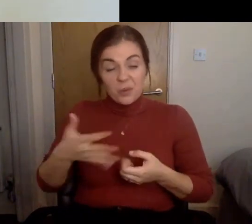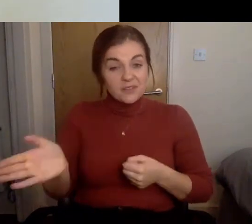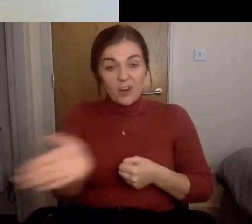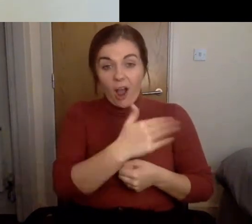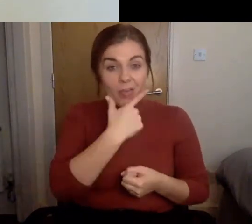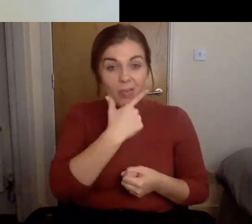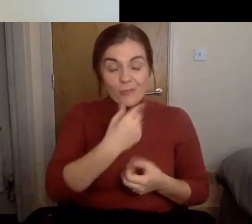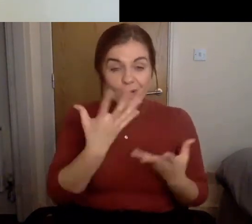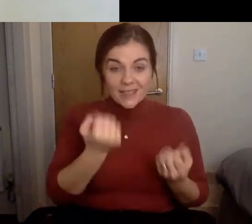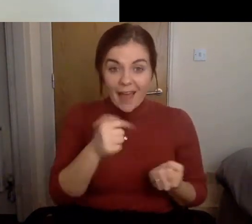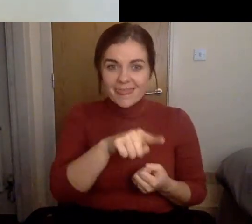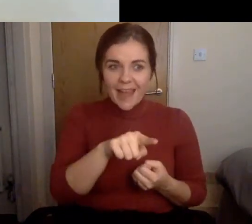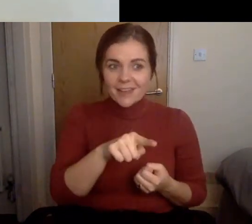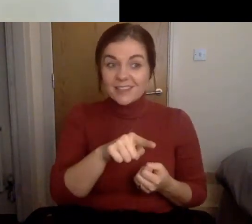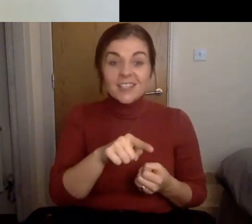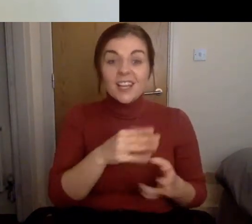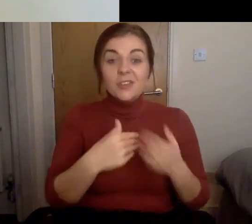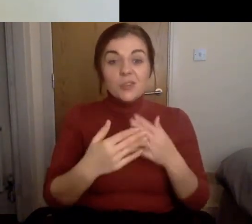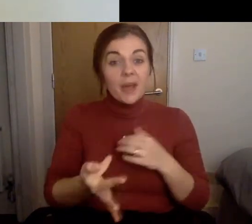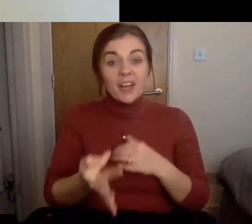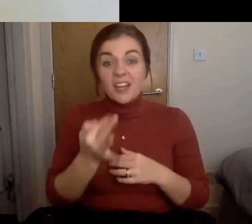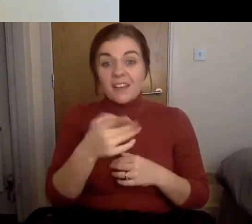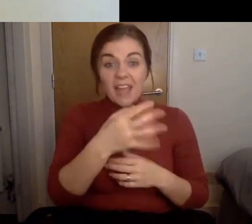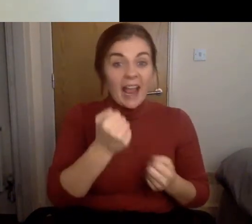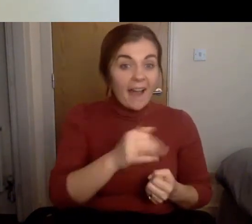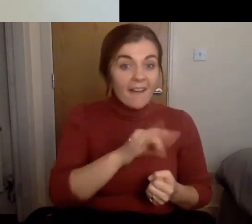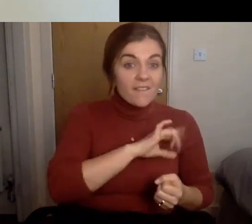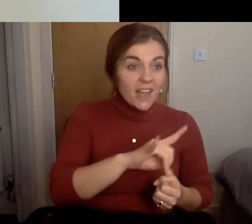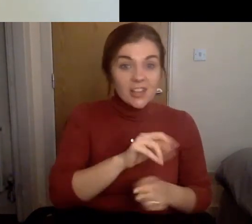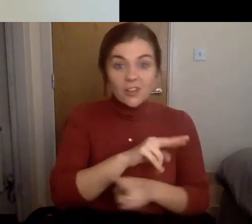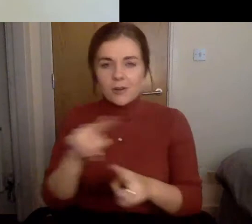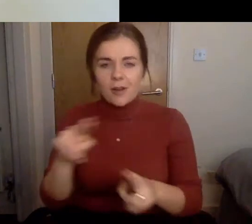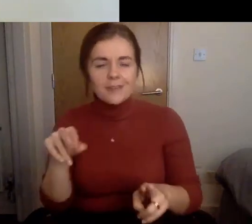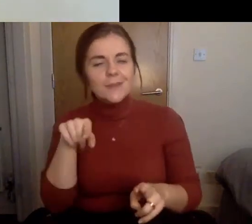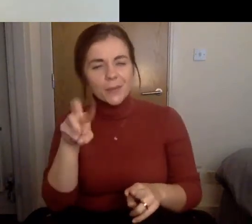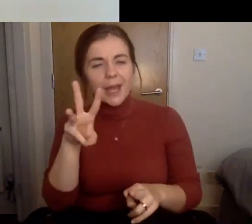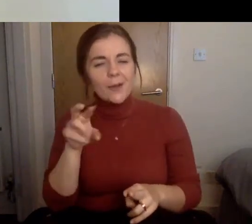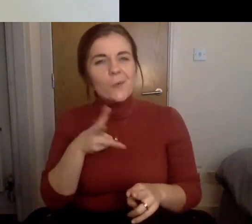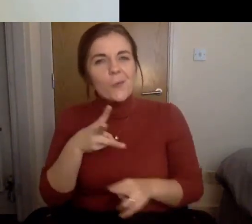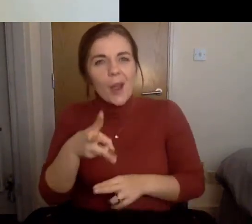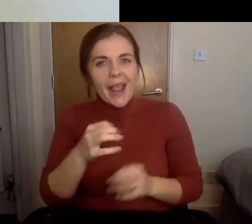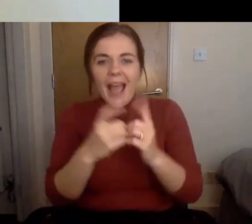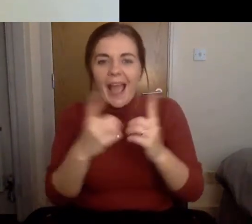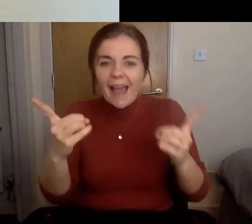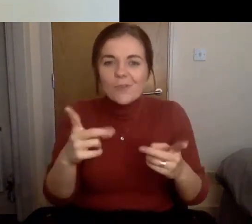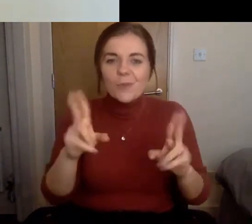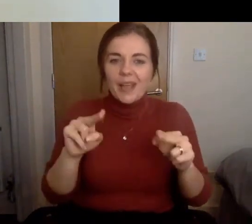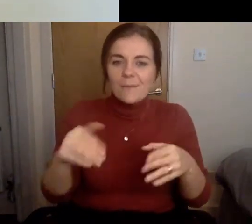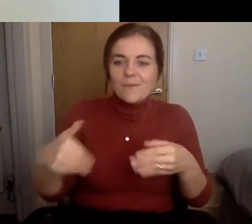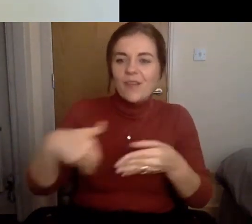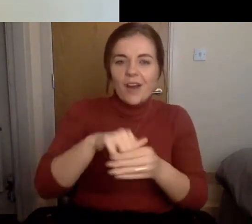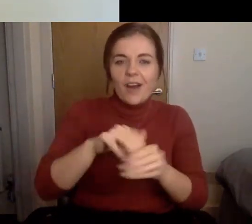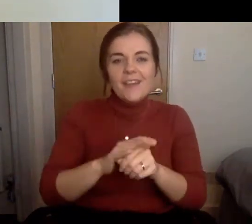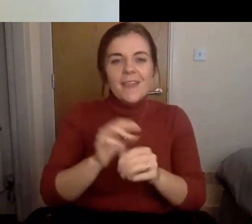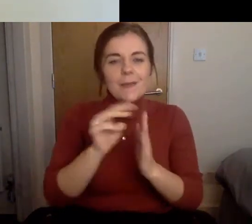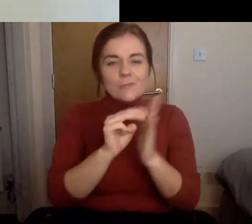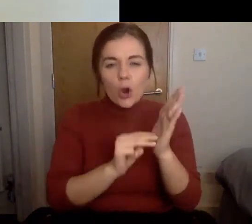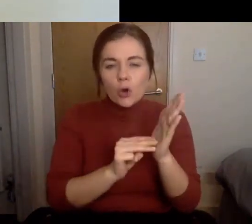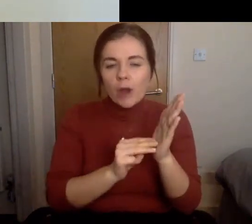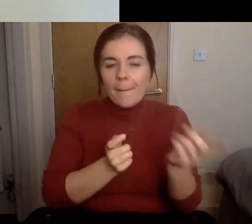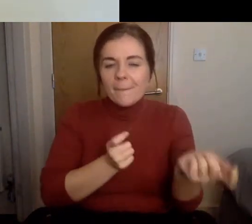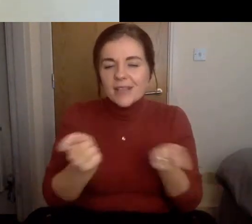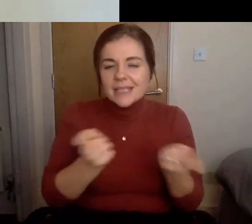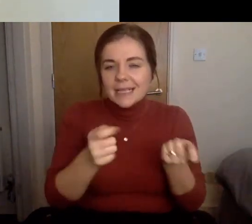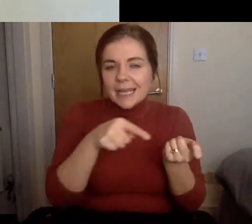in that way, everybody could get involved, and the program, in fact, facilitated everybody's involvement in it. It's just